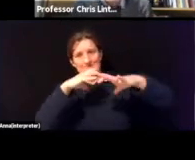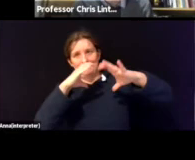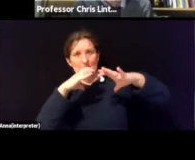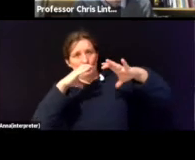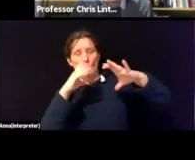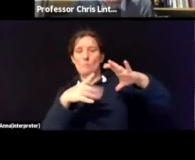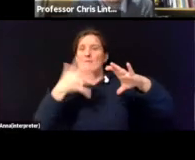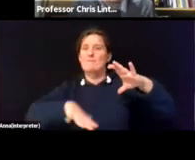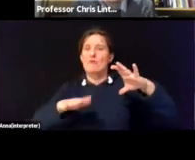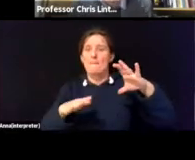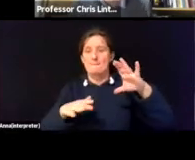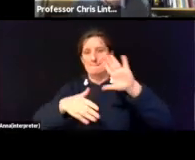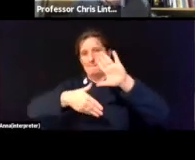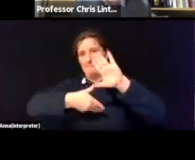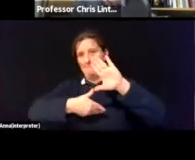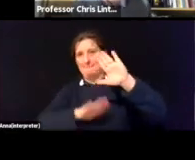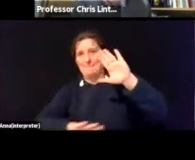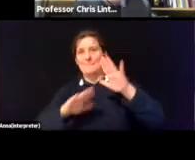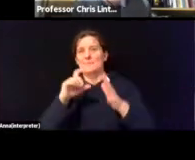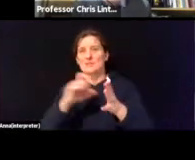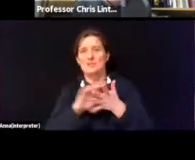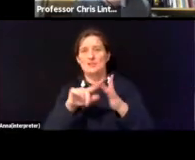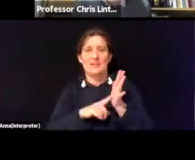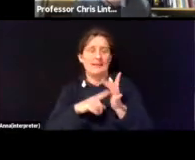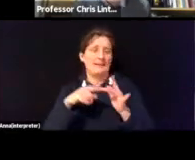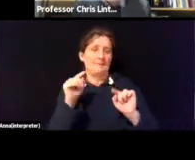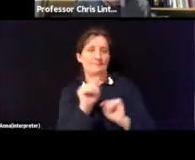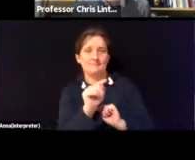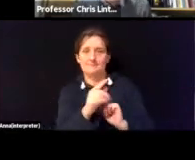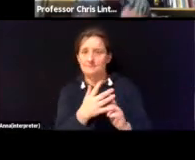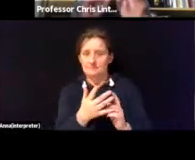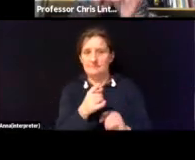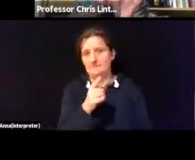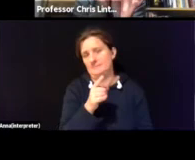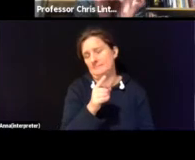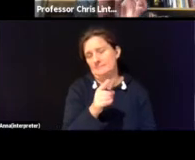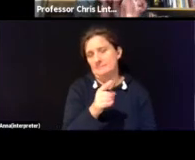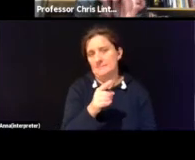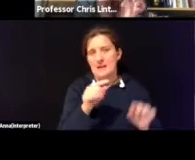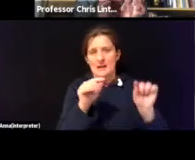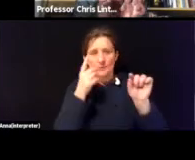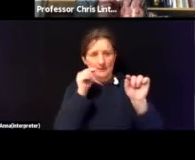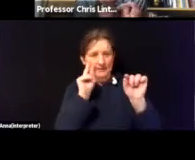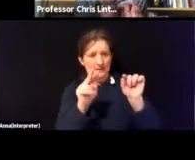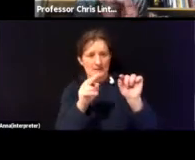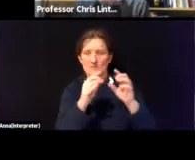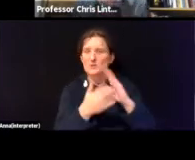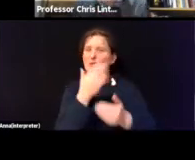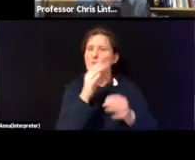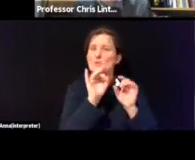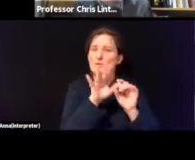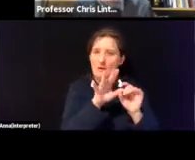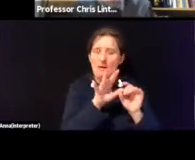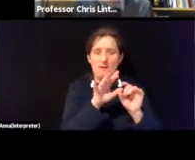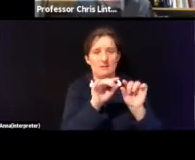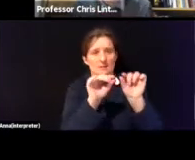in Chile, of a disk around a newly forming star. And those gaps that you can see, those